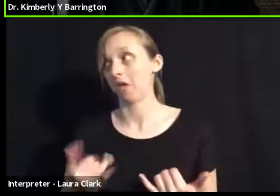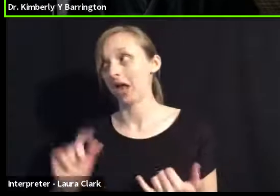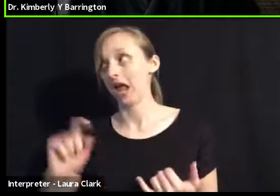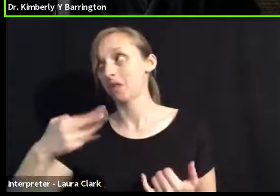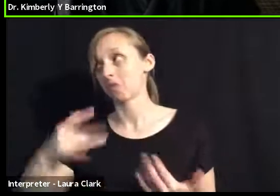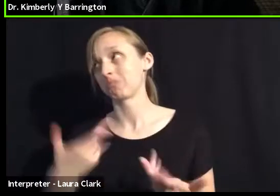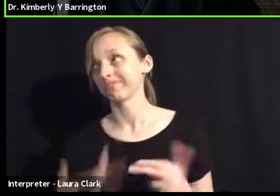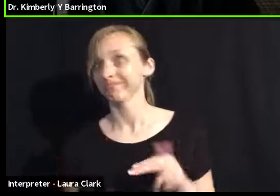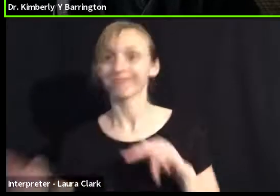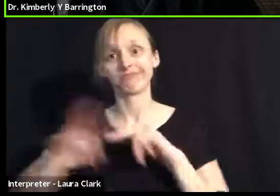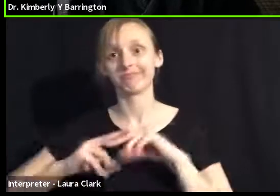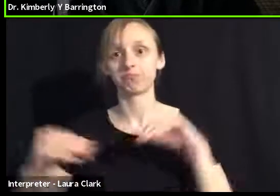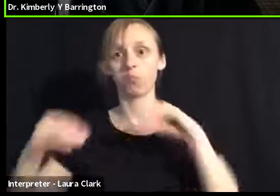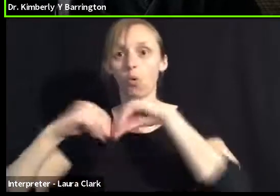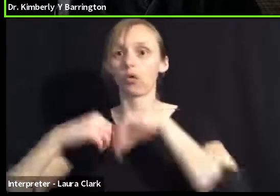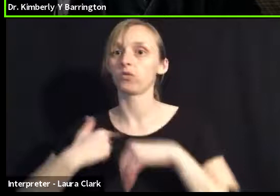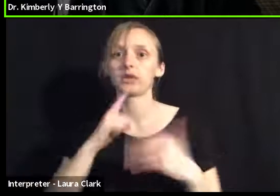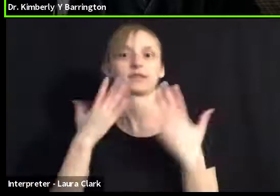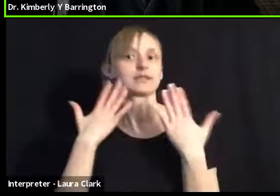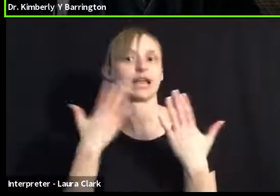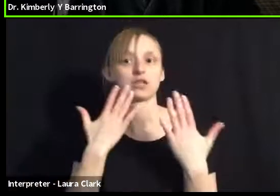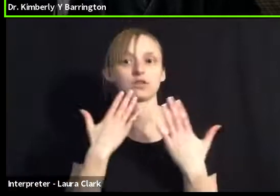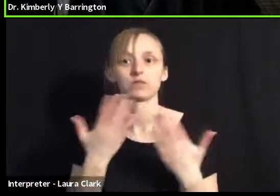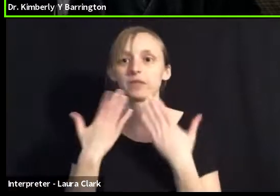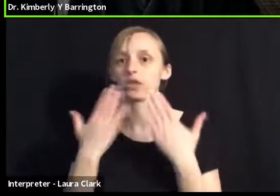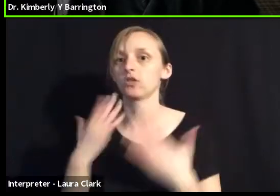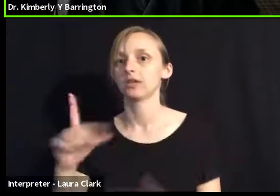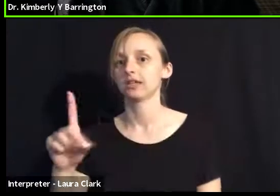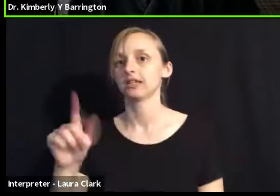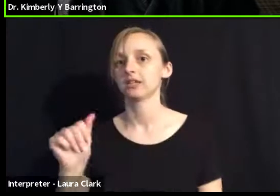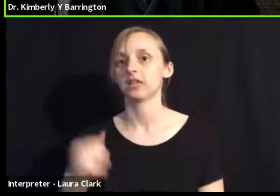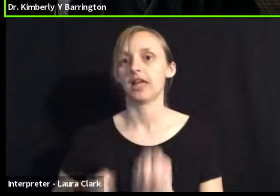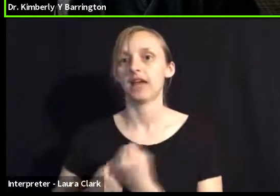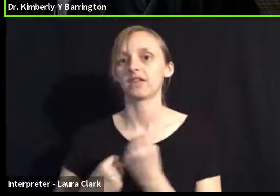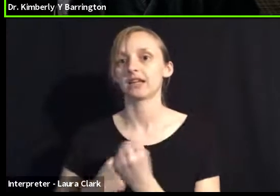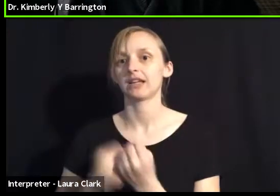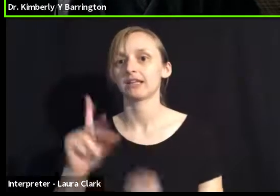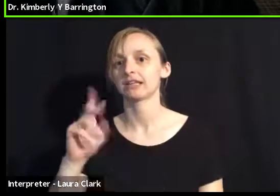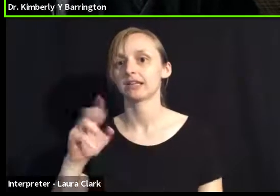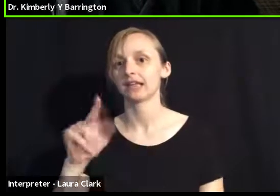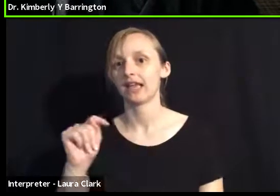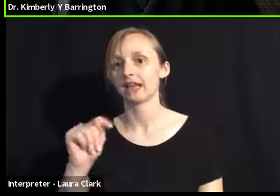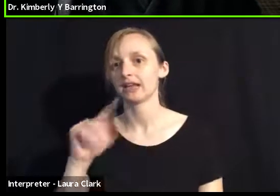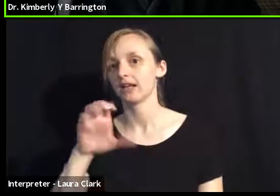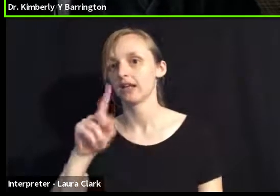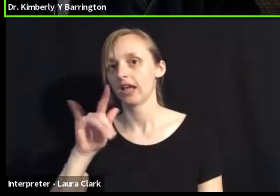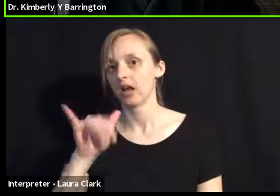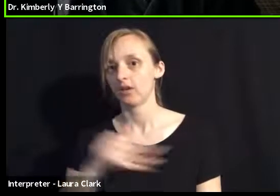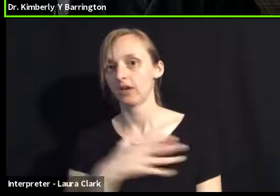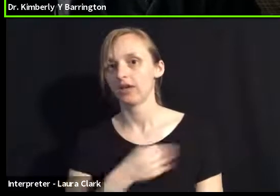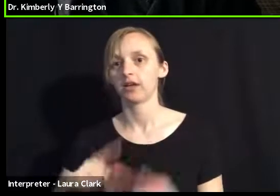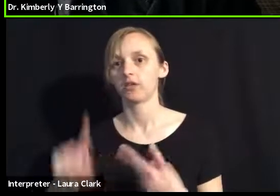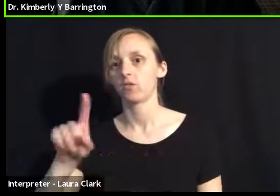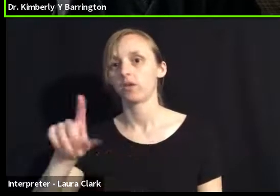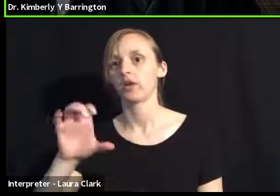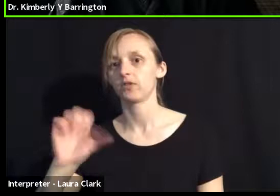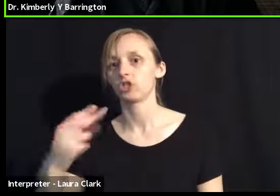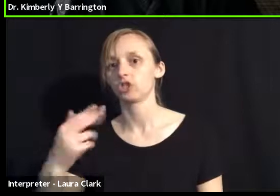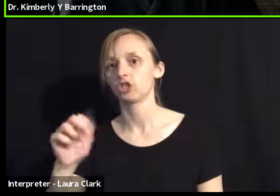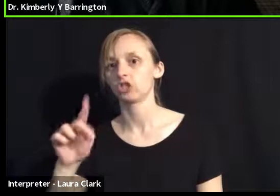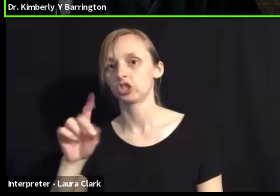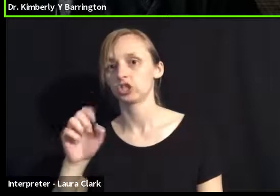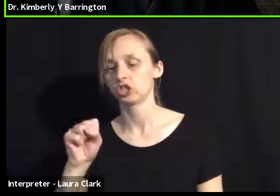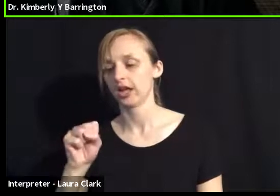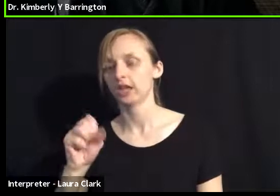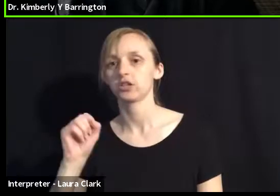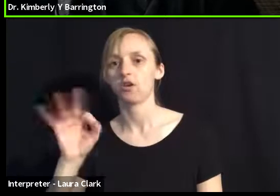say thank you to Disability Advocates of Kent County and to 100 Shades of Disabilities, who are our sponsors and let us do